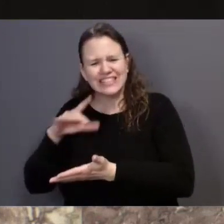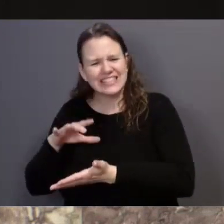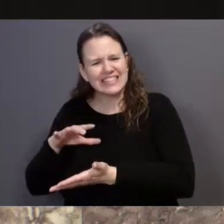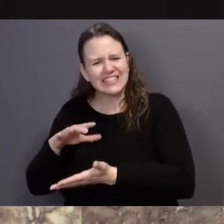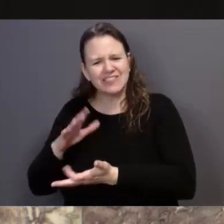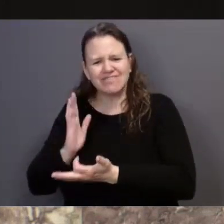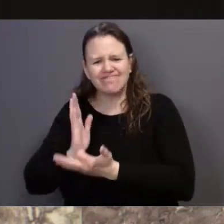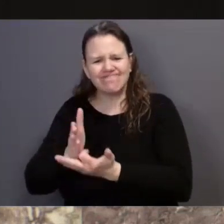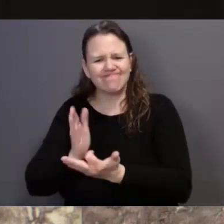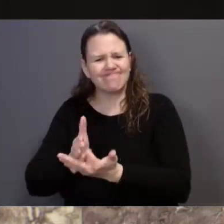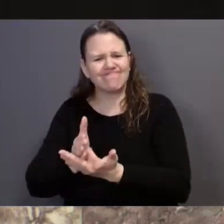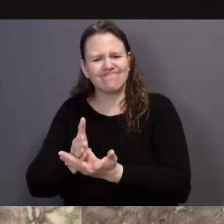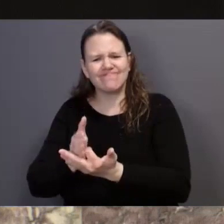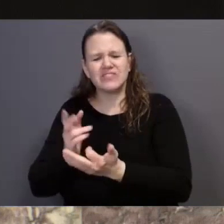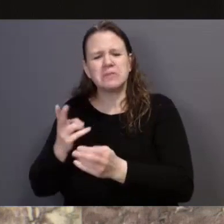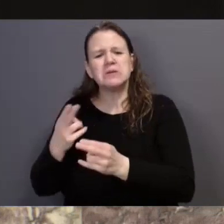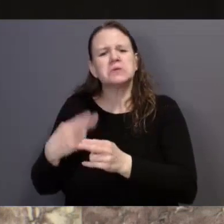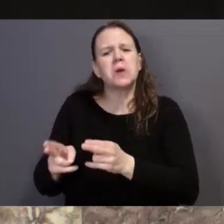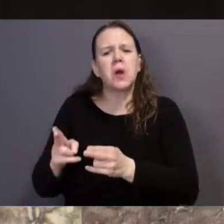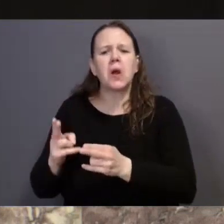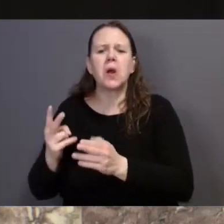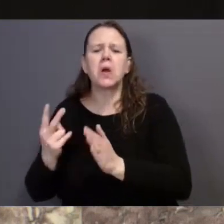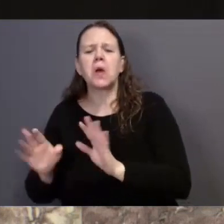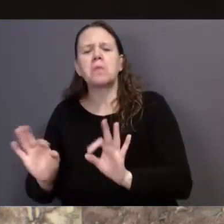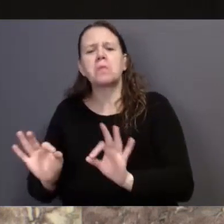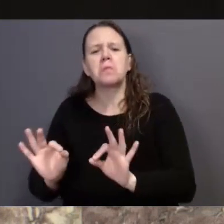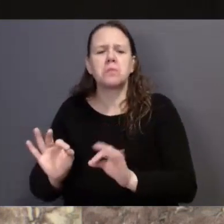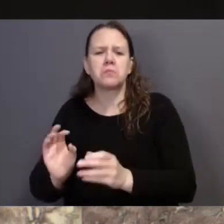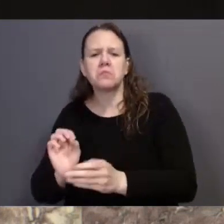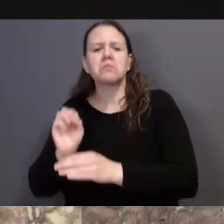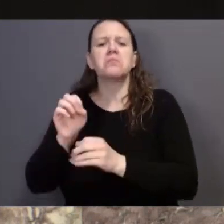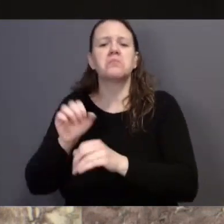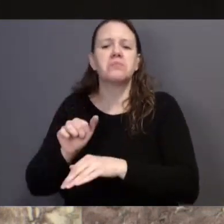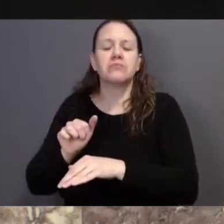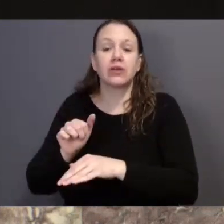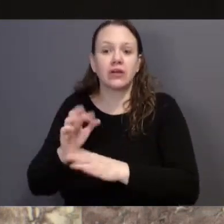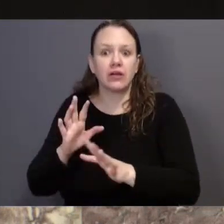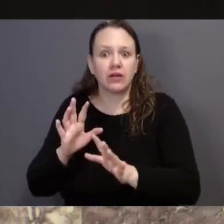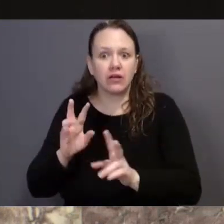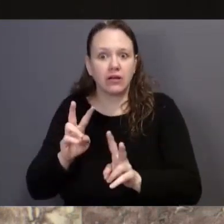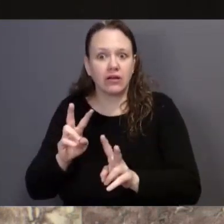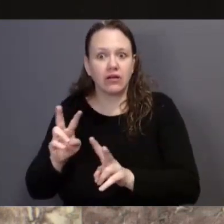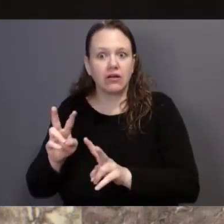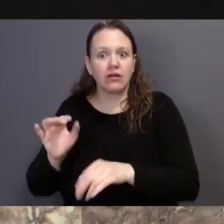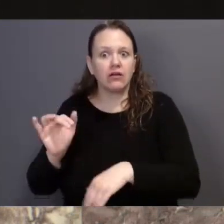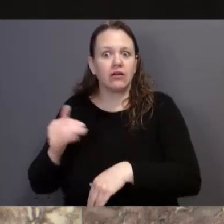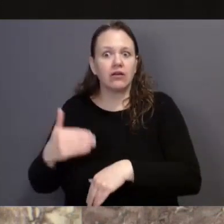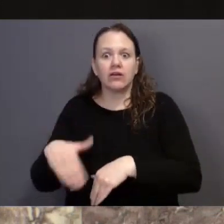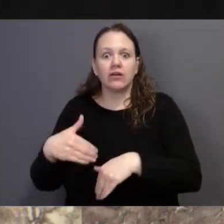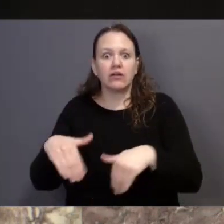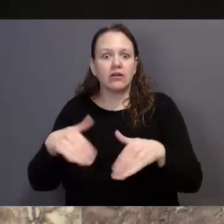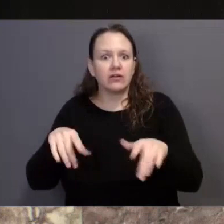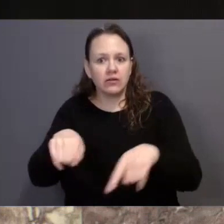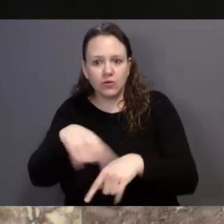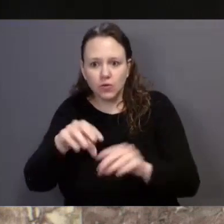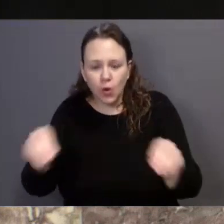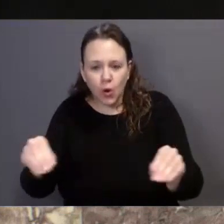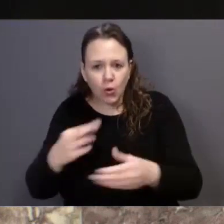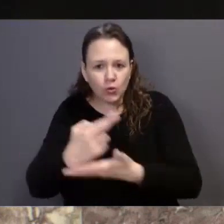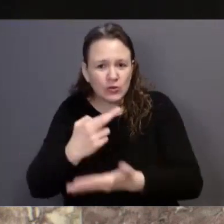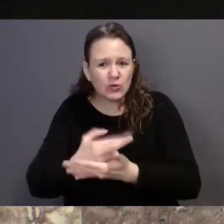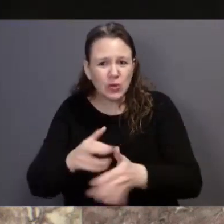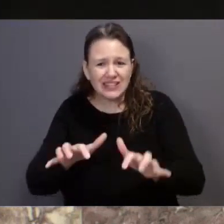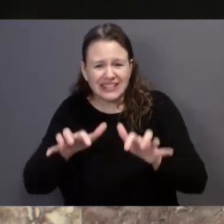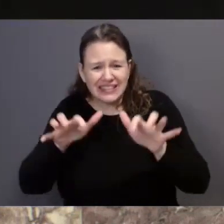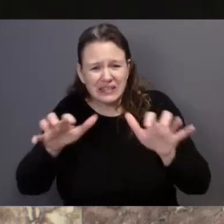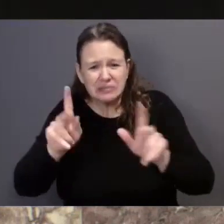no strategic resources. The only thing here is people, and there are too many of them anyway." Absolutely horrific. That